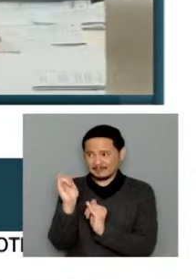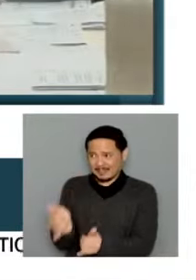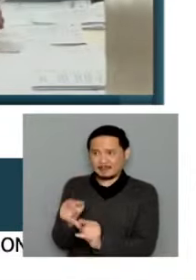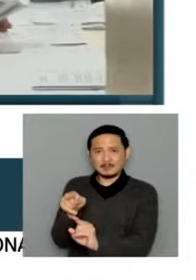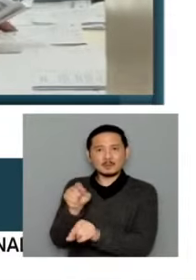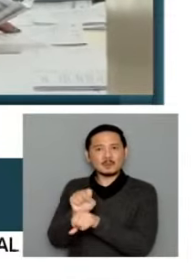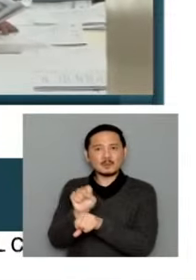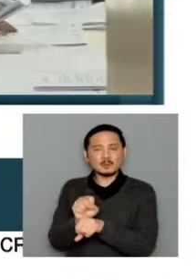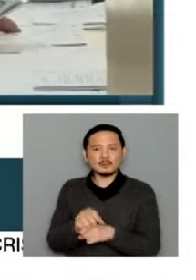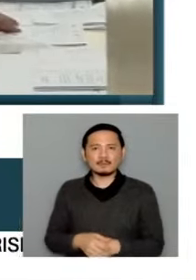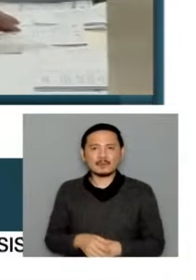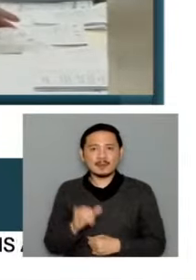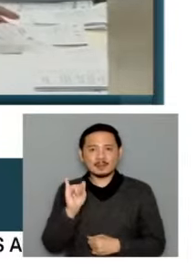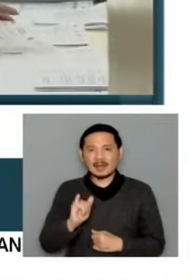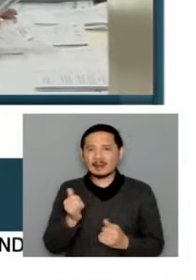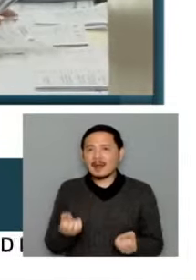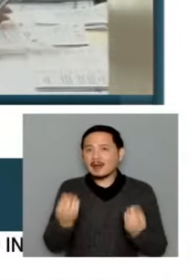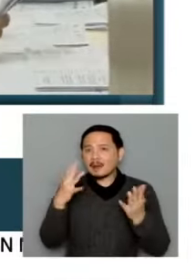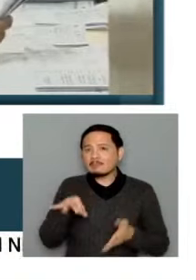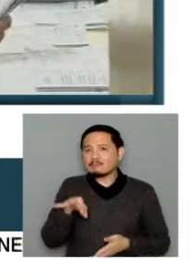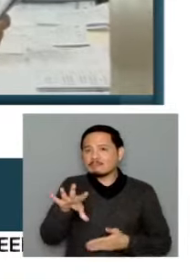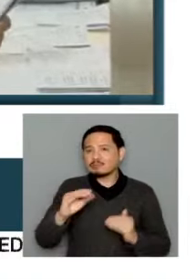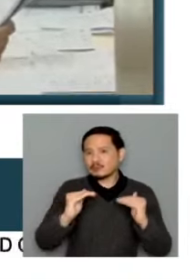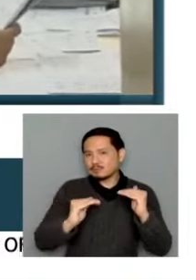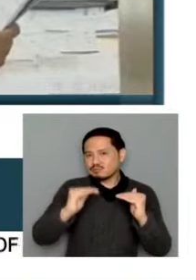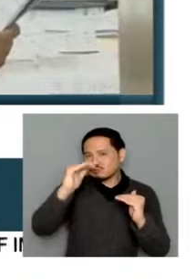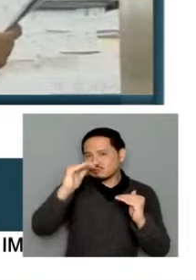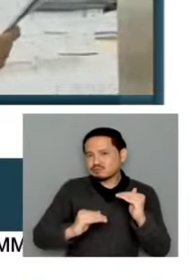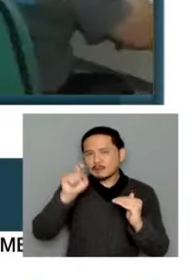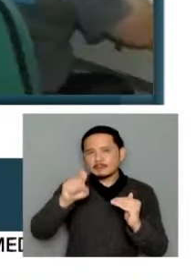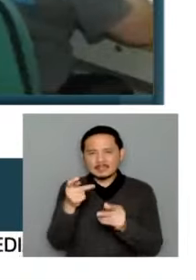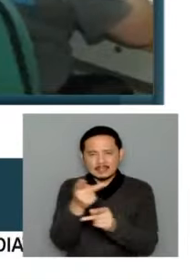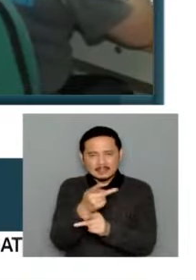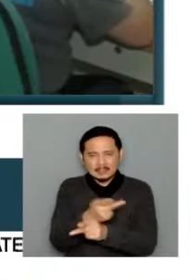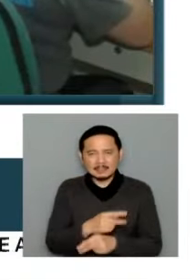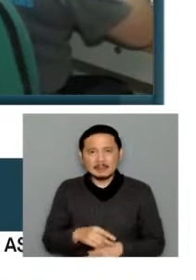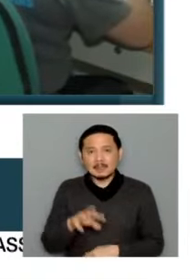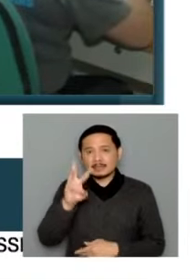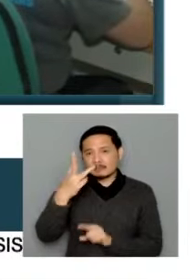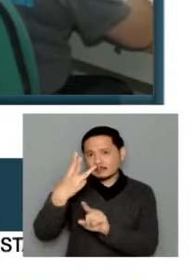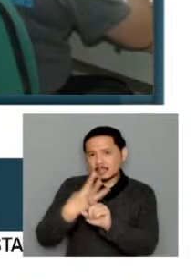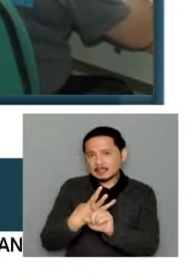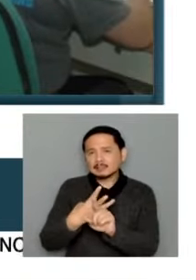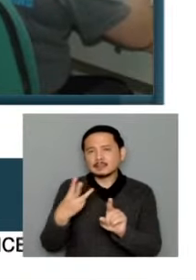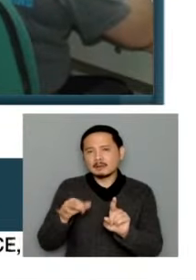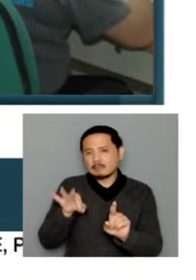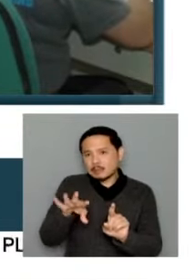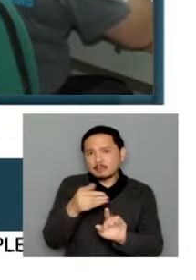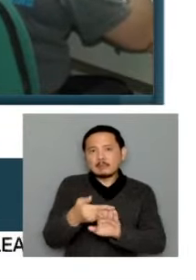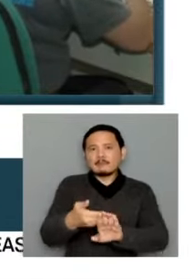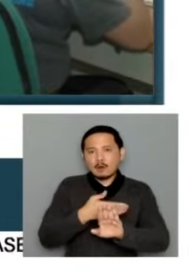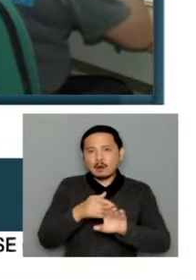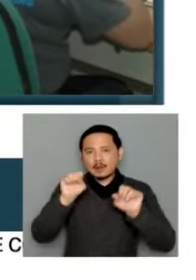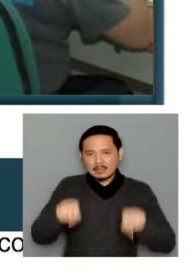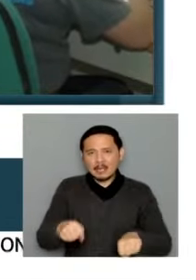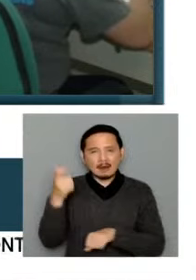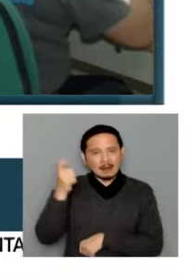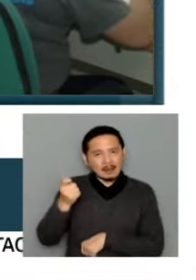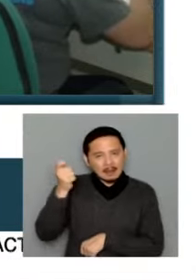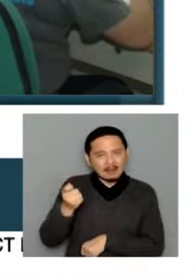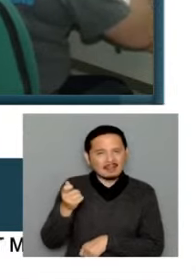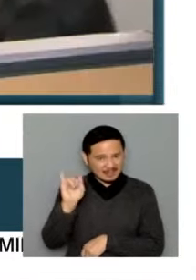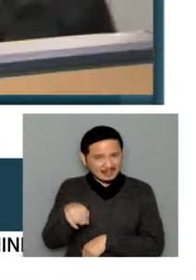Tweak the contribution level. You must have 36 months contribution before you can qualify for unemployment. Mm-mm. So that's a